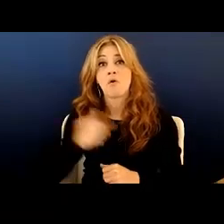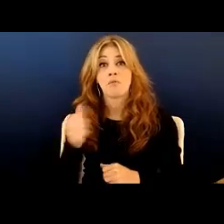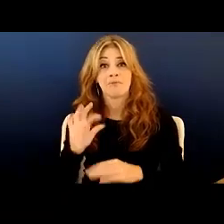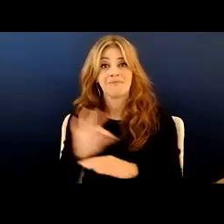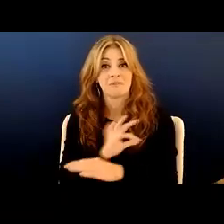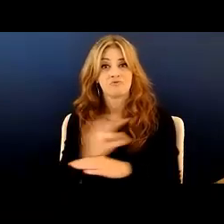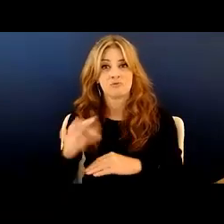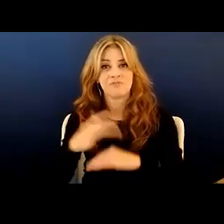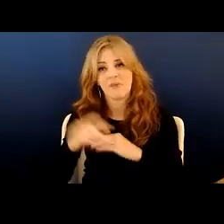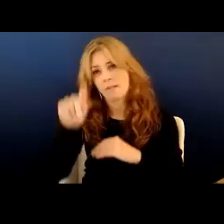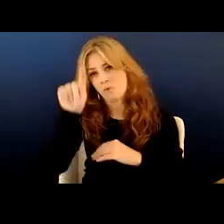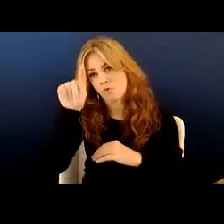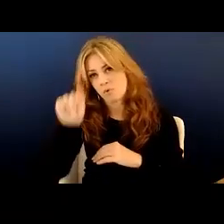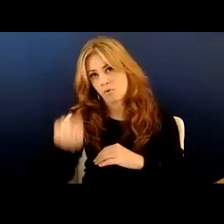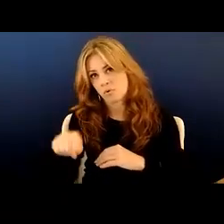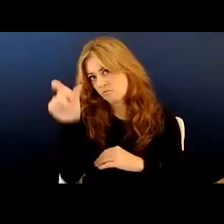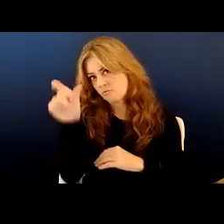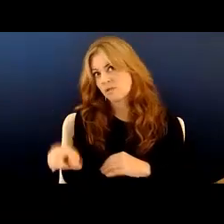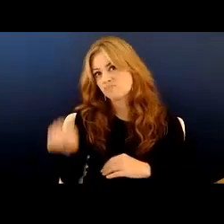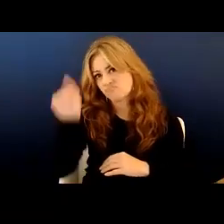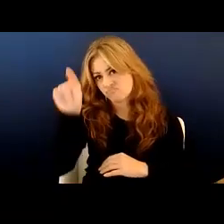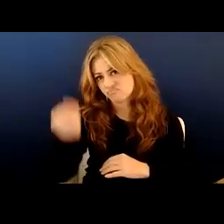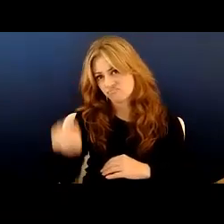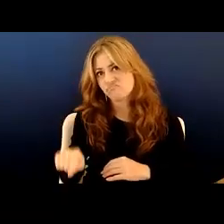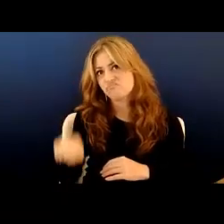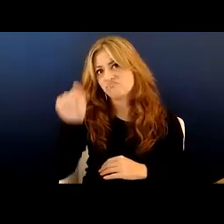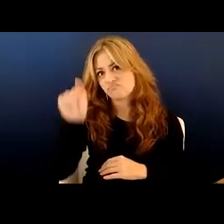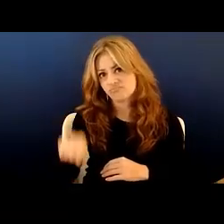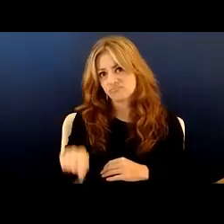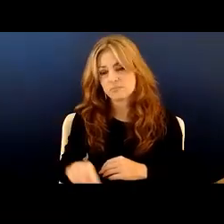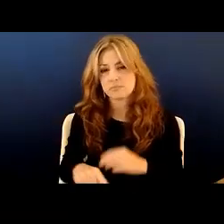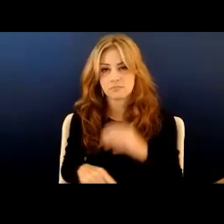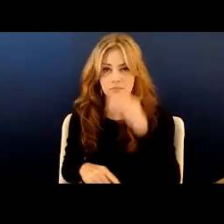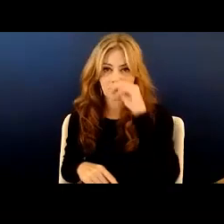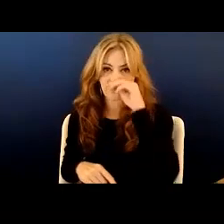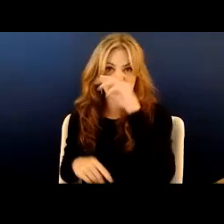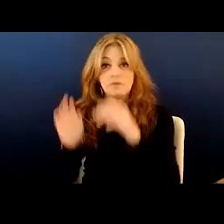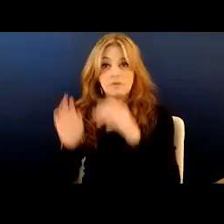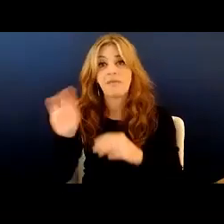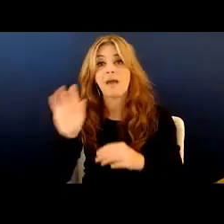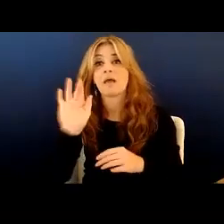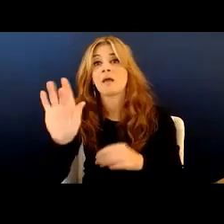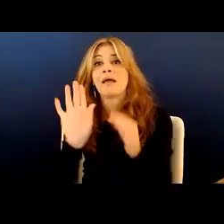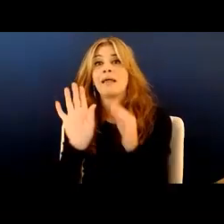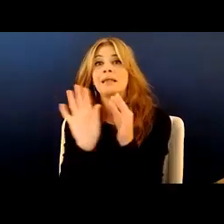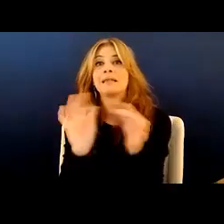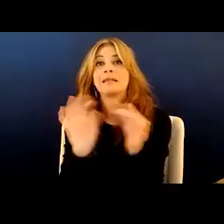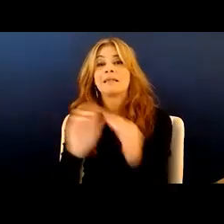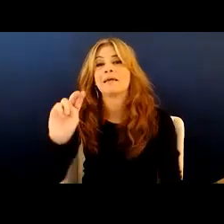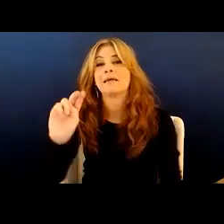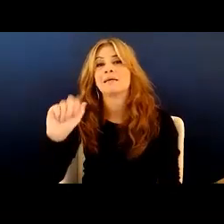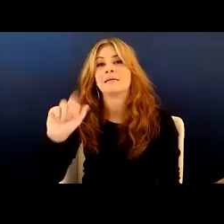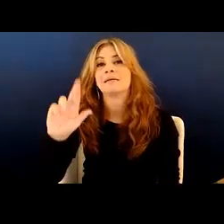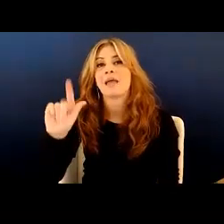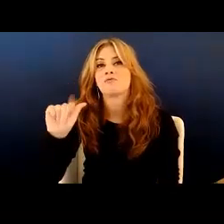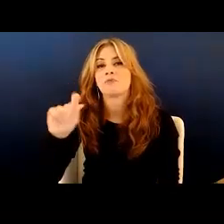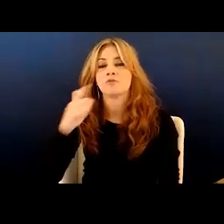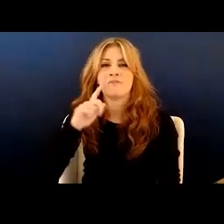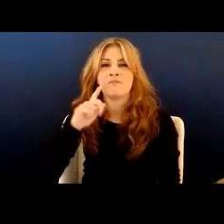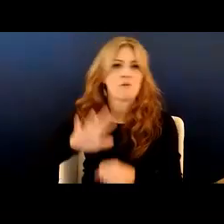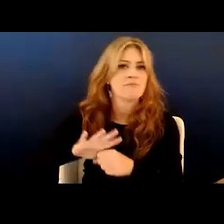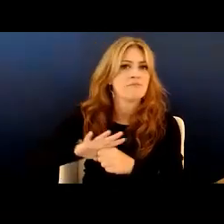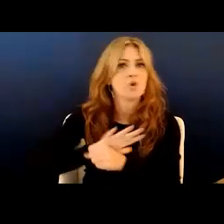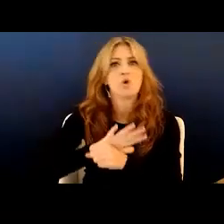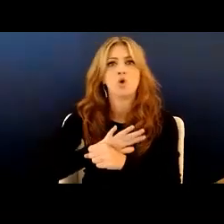see here on the main toolbar. This is the narration button for the full narration of the